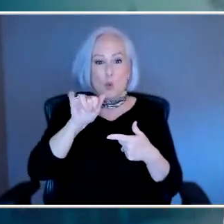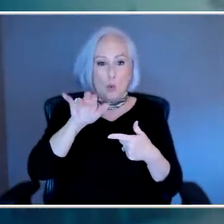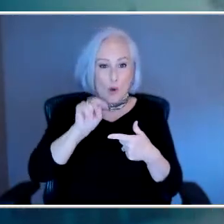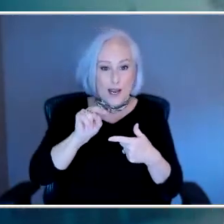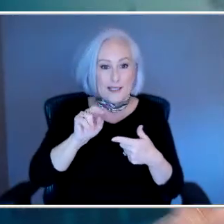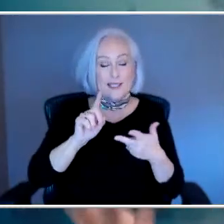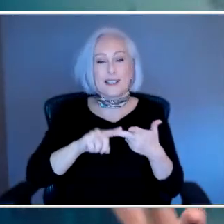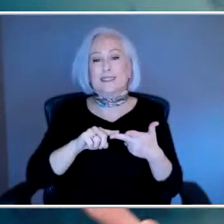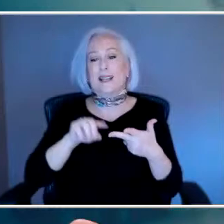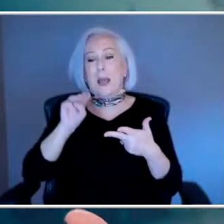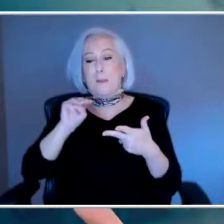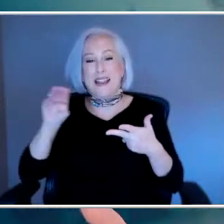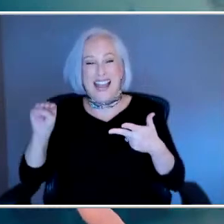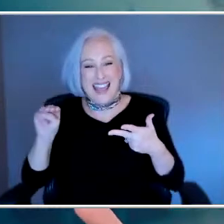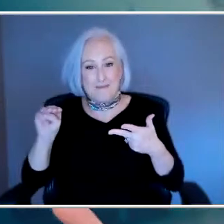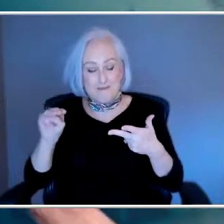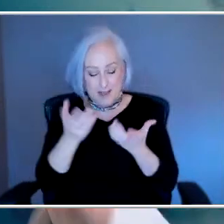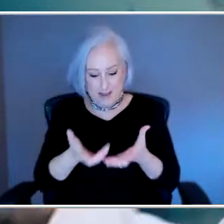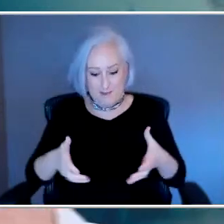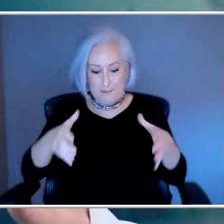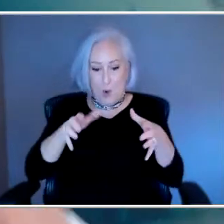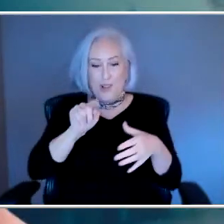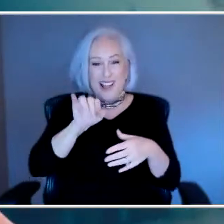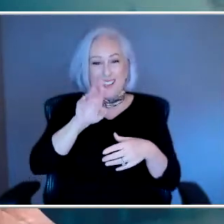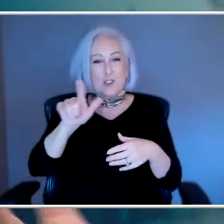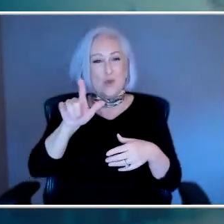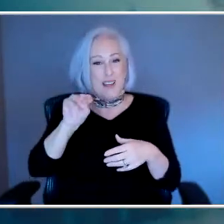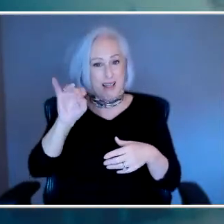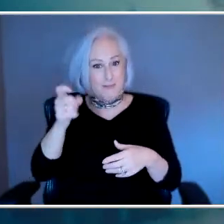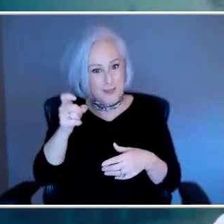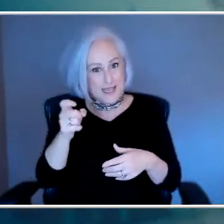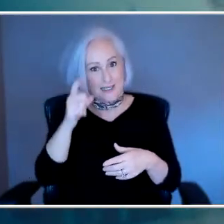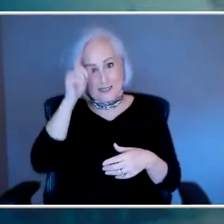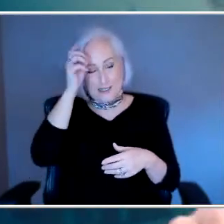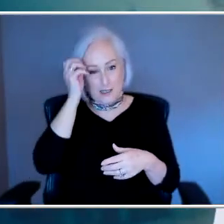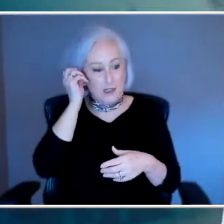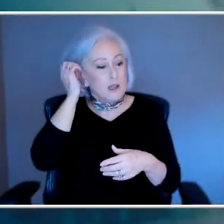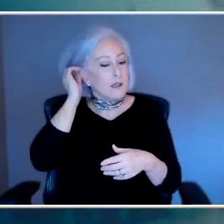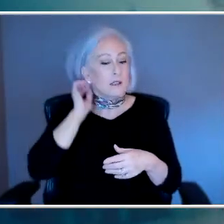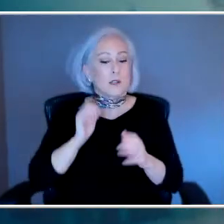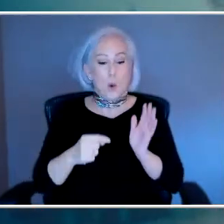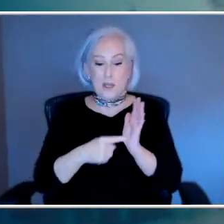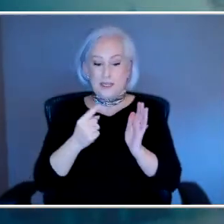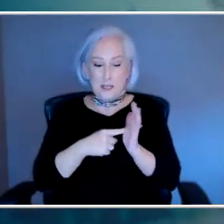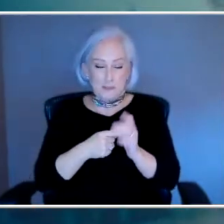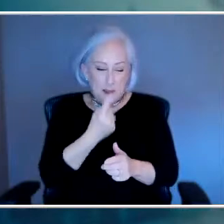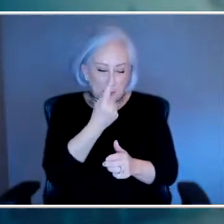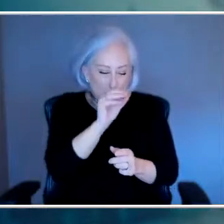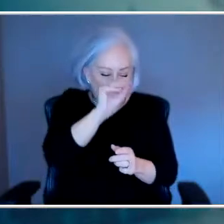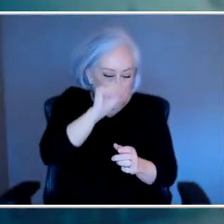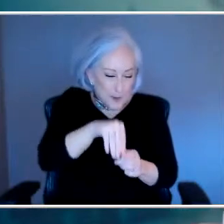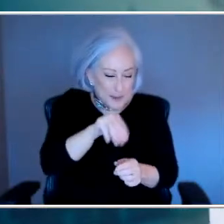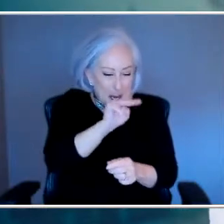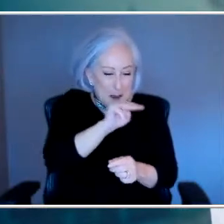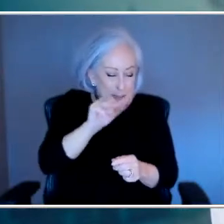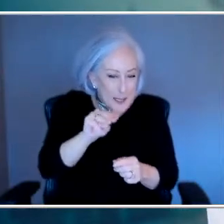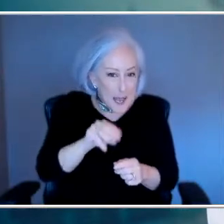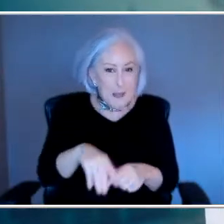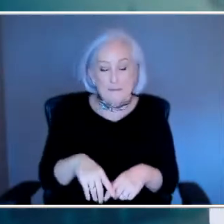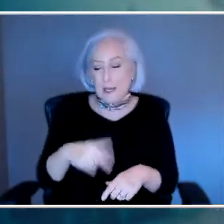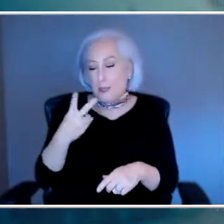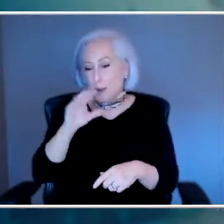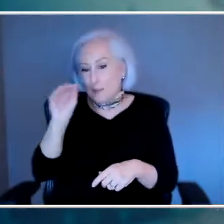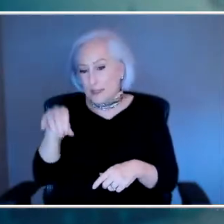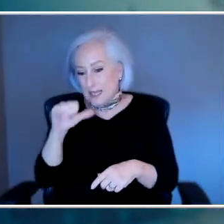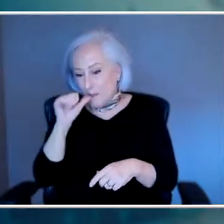or M&M. And if you don't have a pathologist that's used to looking for that one isolated cell, you're going to miss that. And the treatment